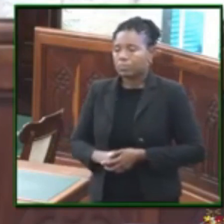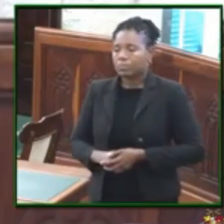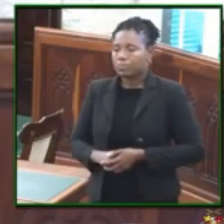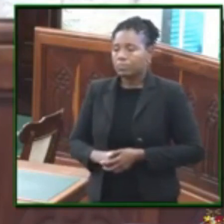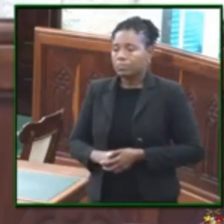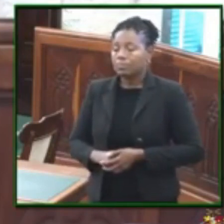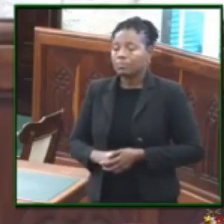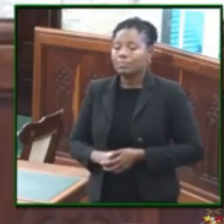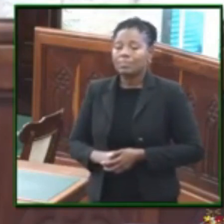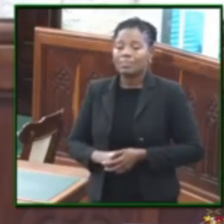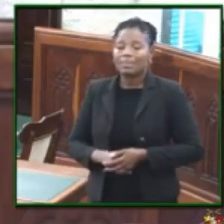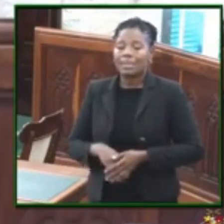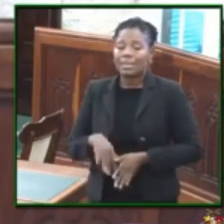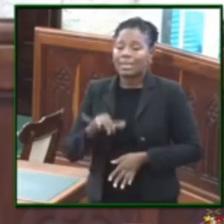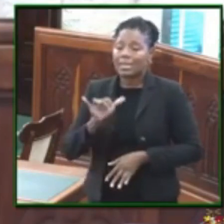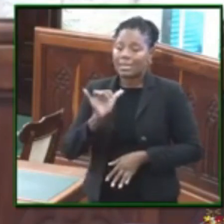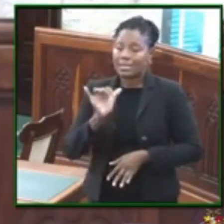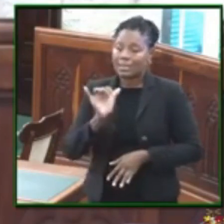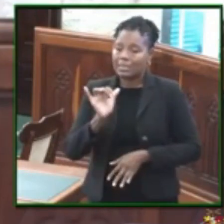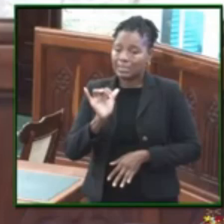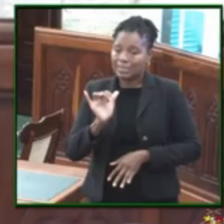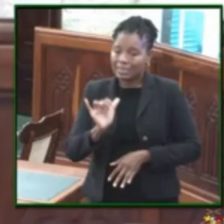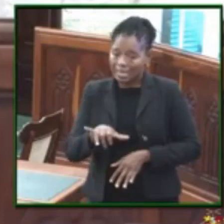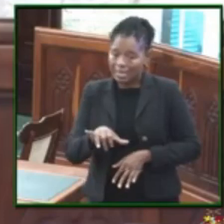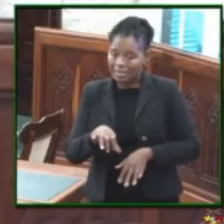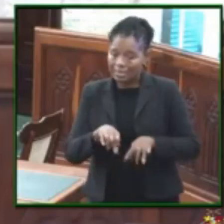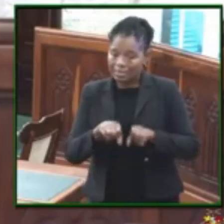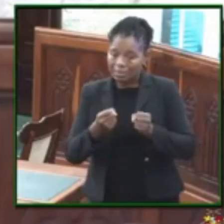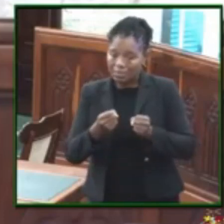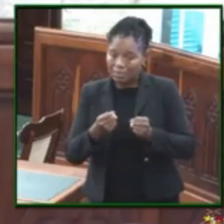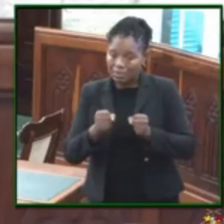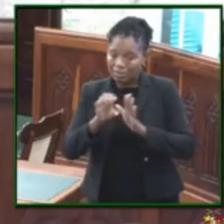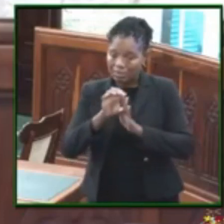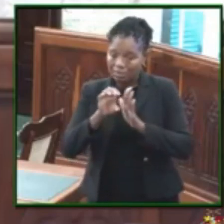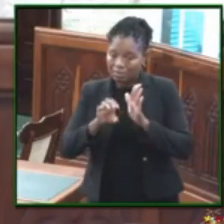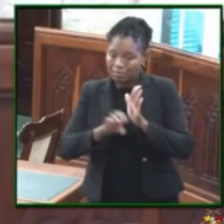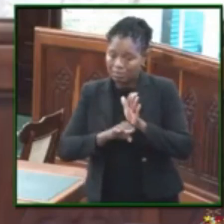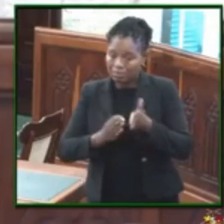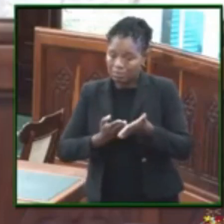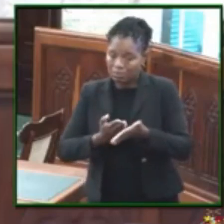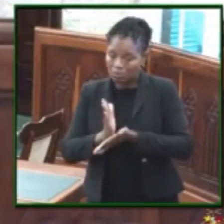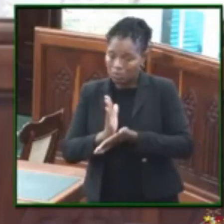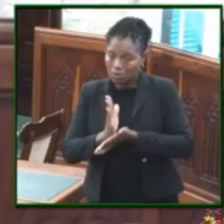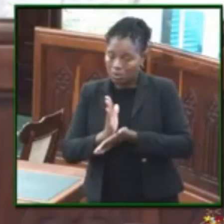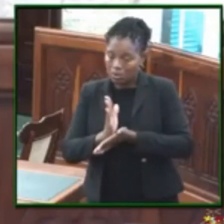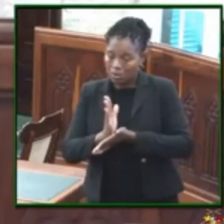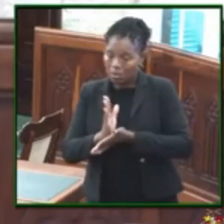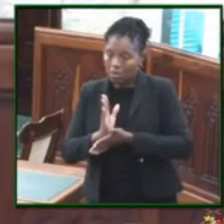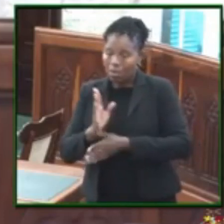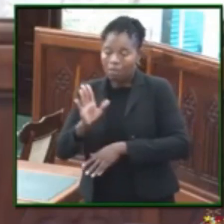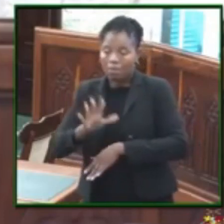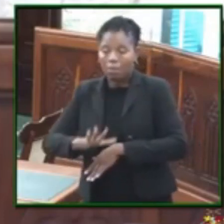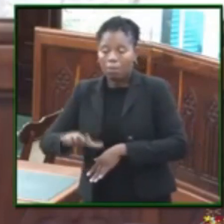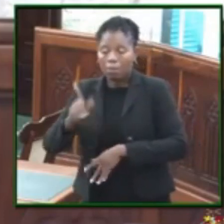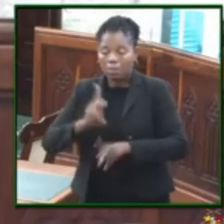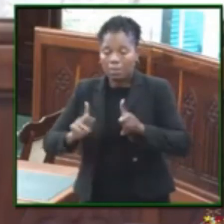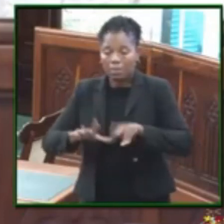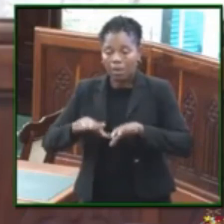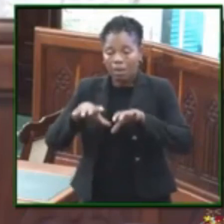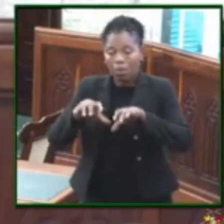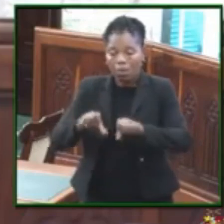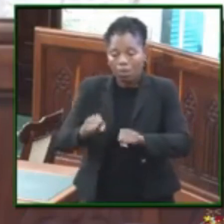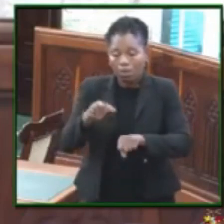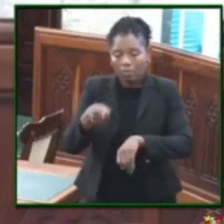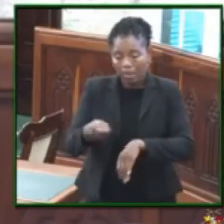that it is a breach of the constitutional right of the holder of that estate, the holder